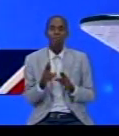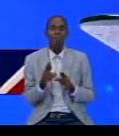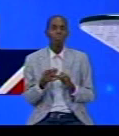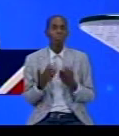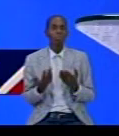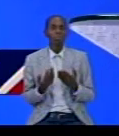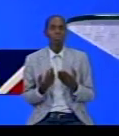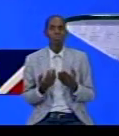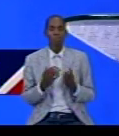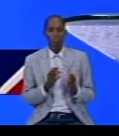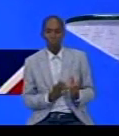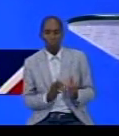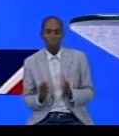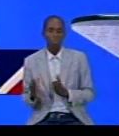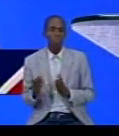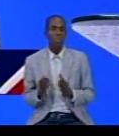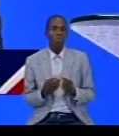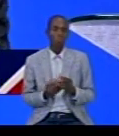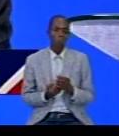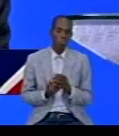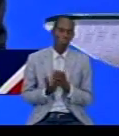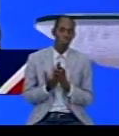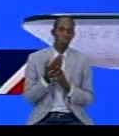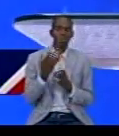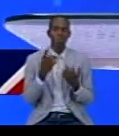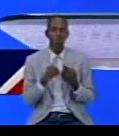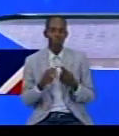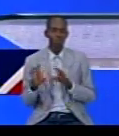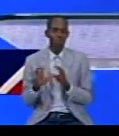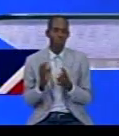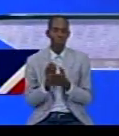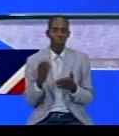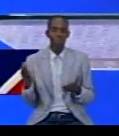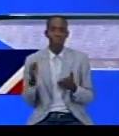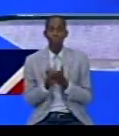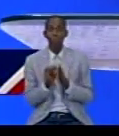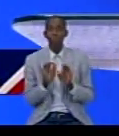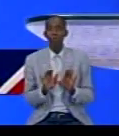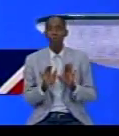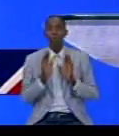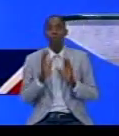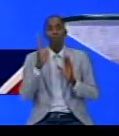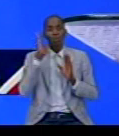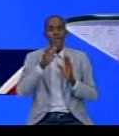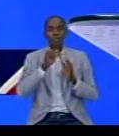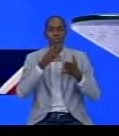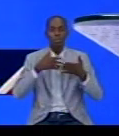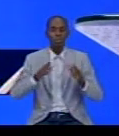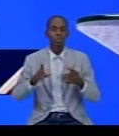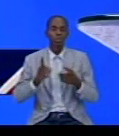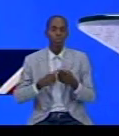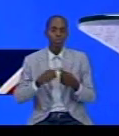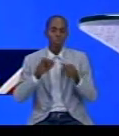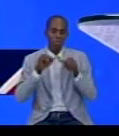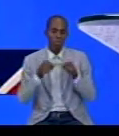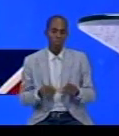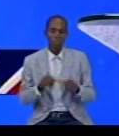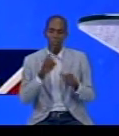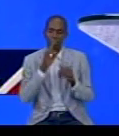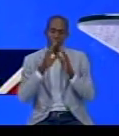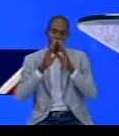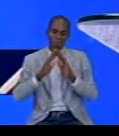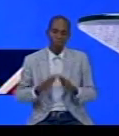proposing, you are planning, you want to get something done. That fear will not allow you to stay calm and to